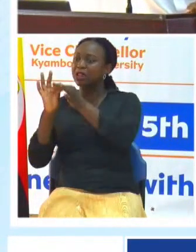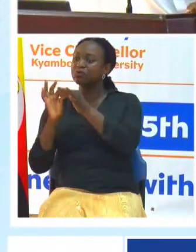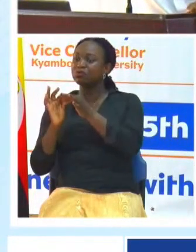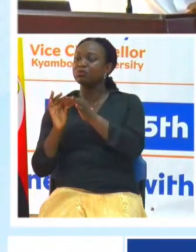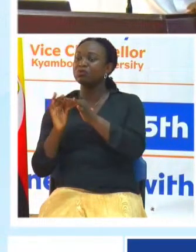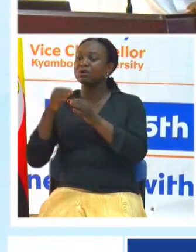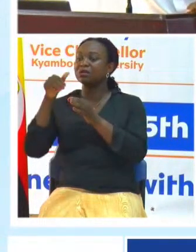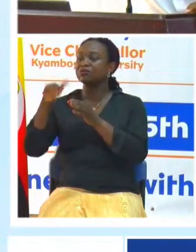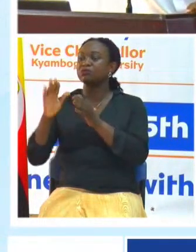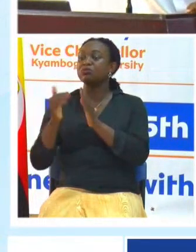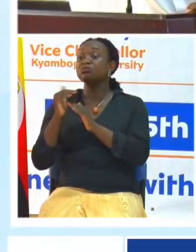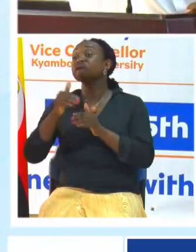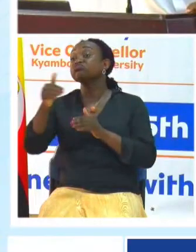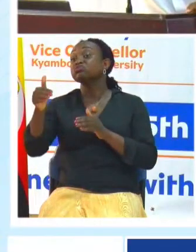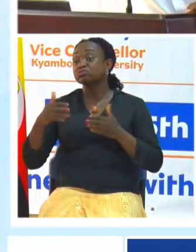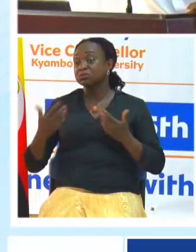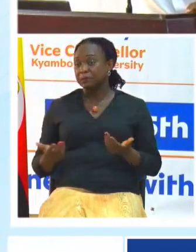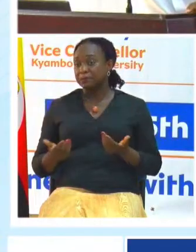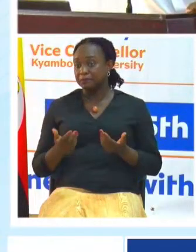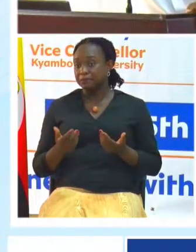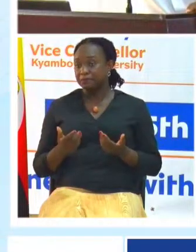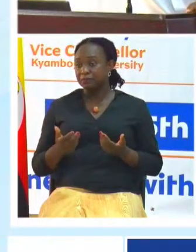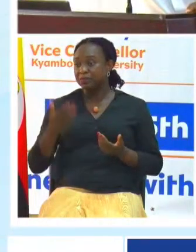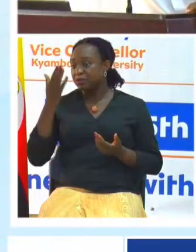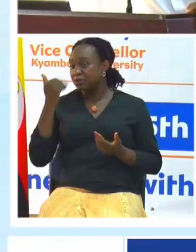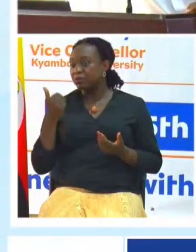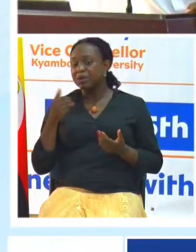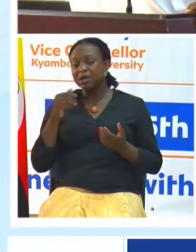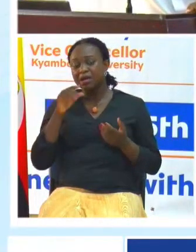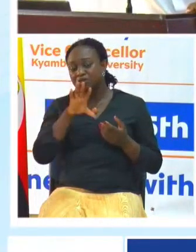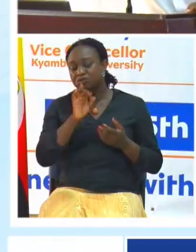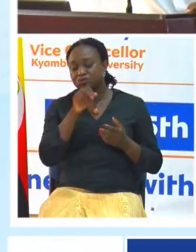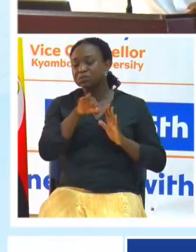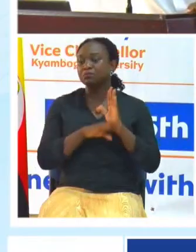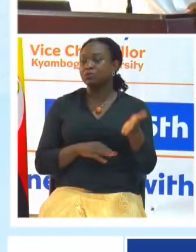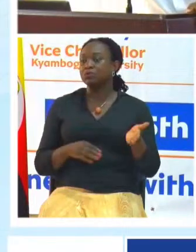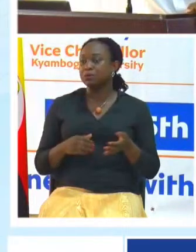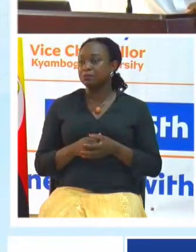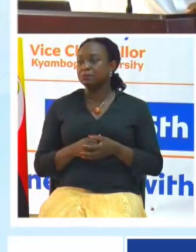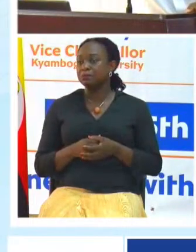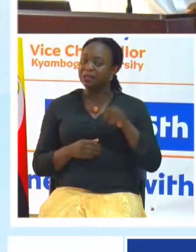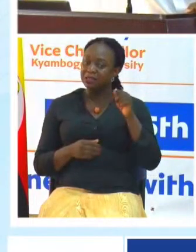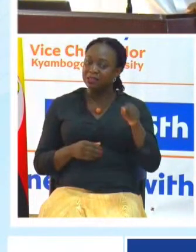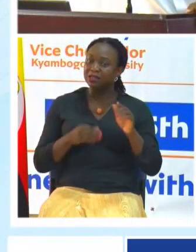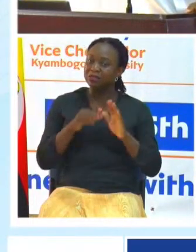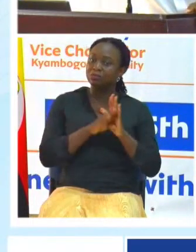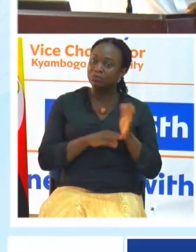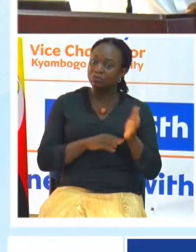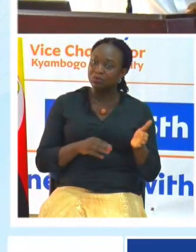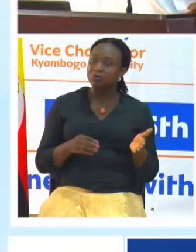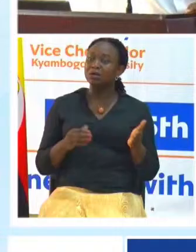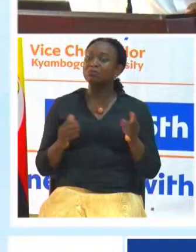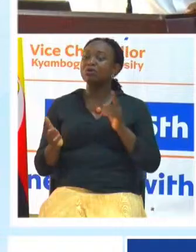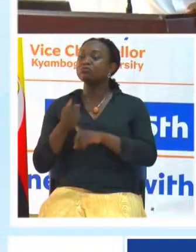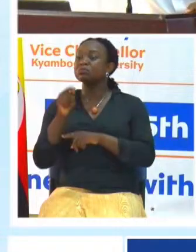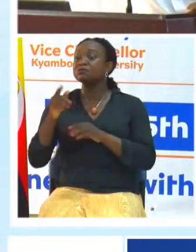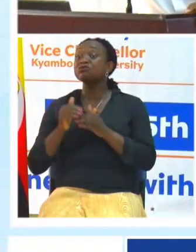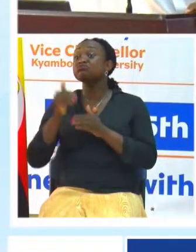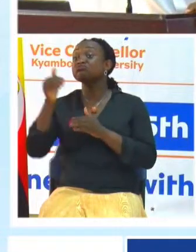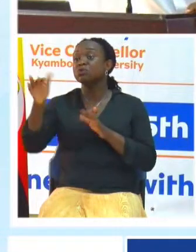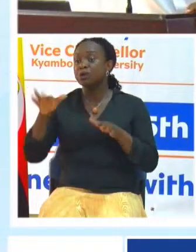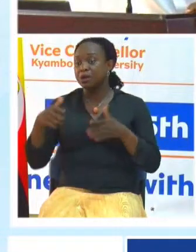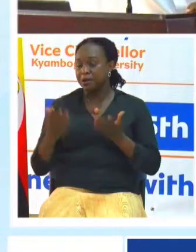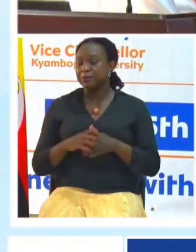long-term career goals? And also, why do you want to do that program? And how is this program going to fit into your long-term career